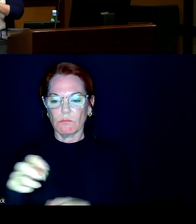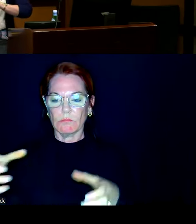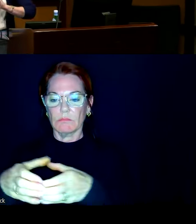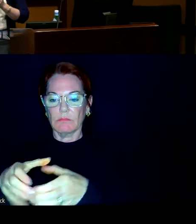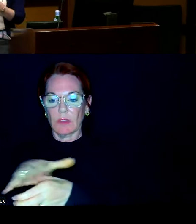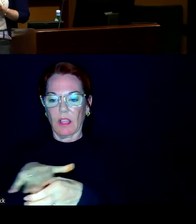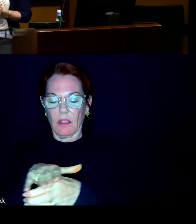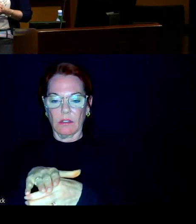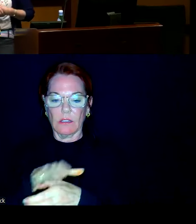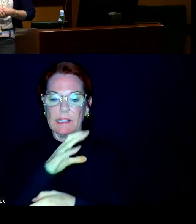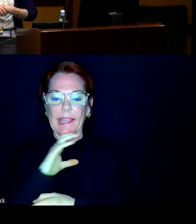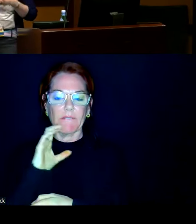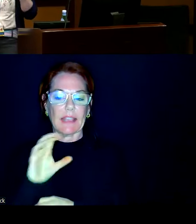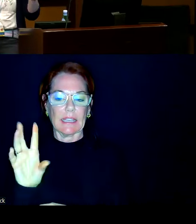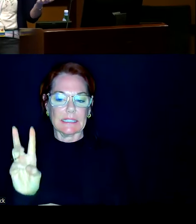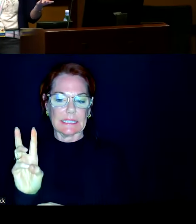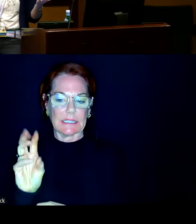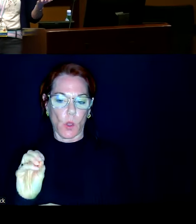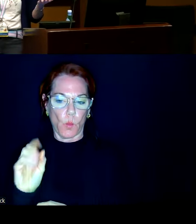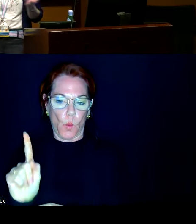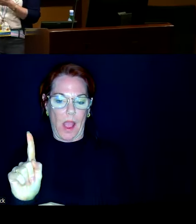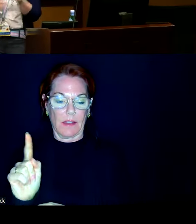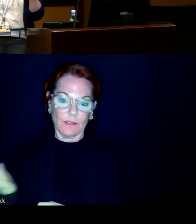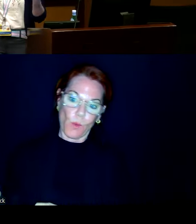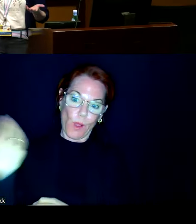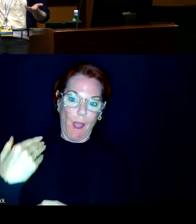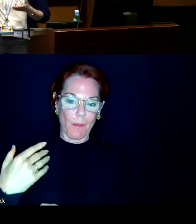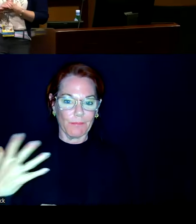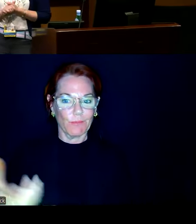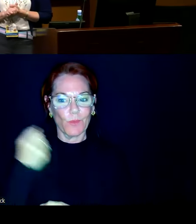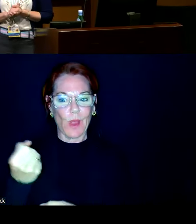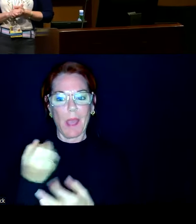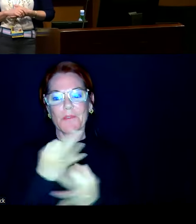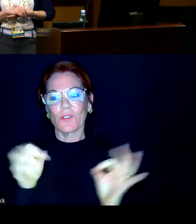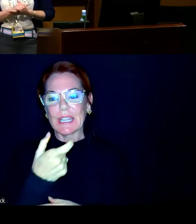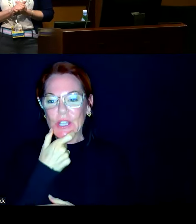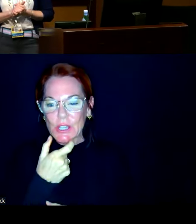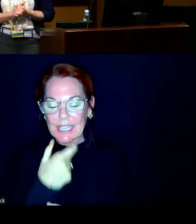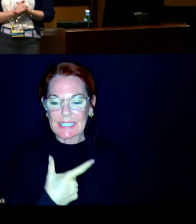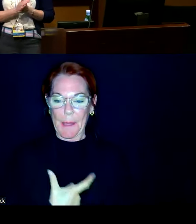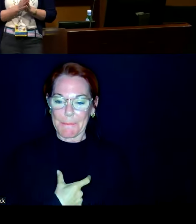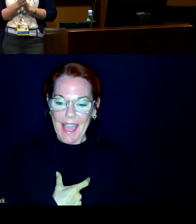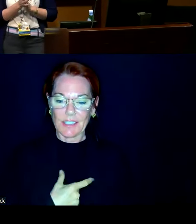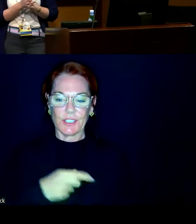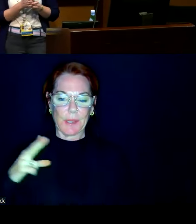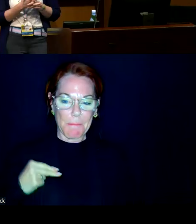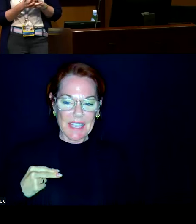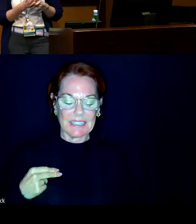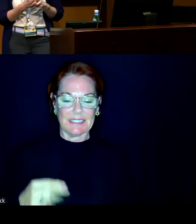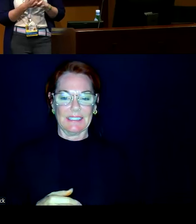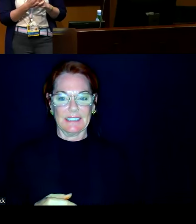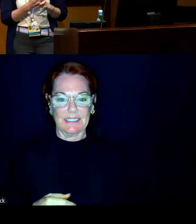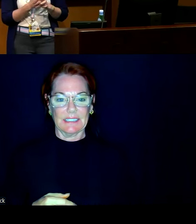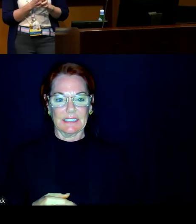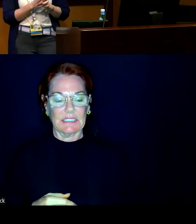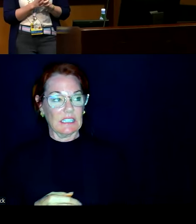into the Cafe 601. So come grab free cookies, pronoun pins, badges, all the fun things. And for those that are